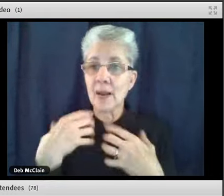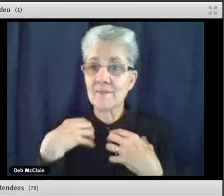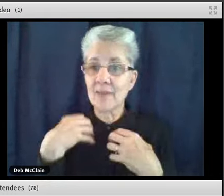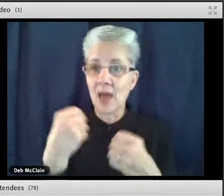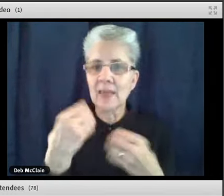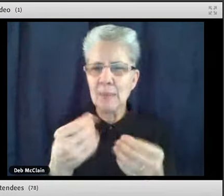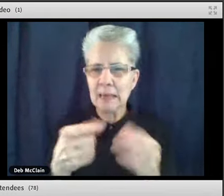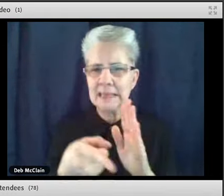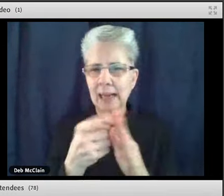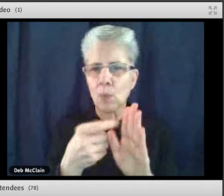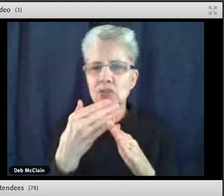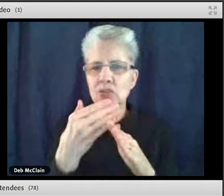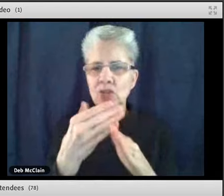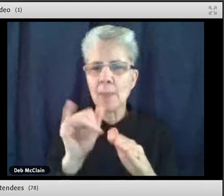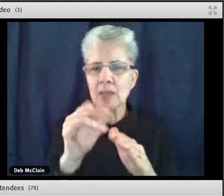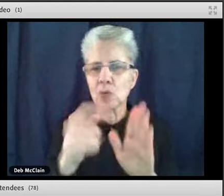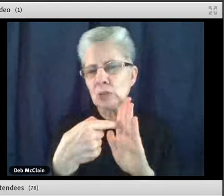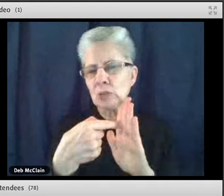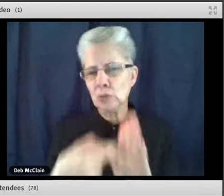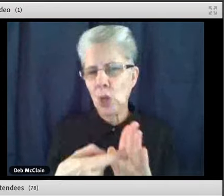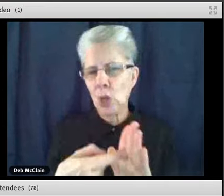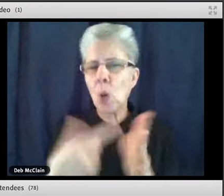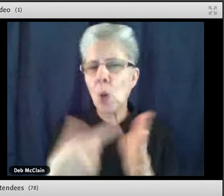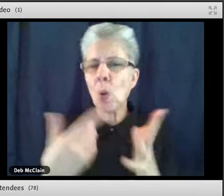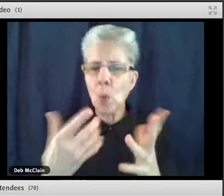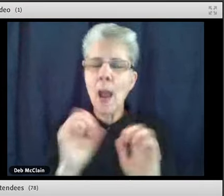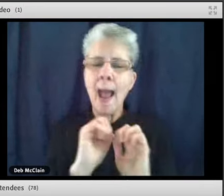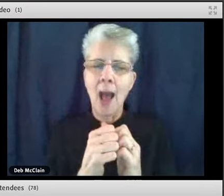you how this is interactive. So just one second.